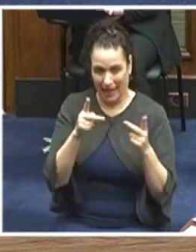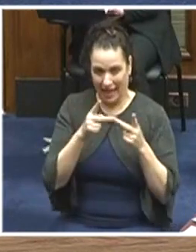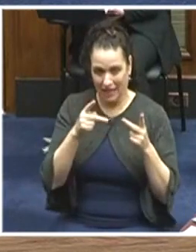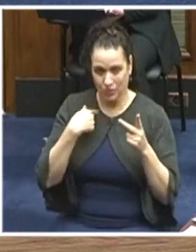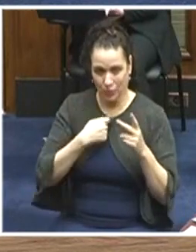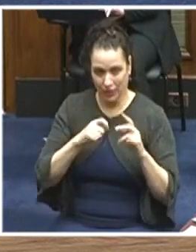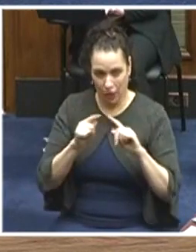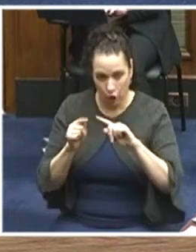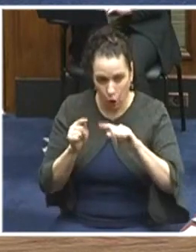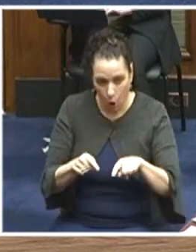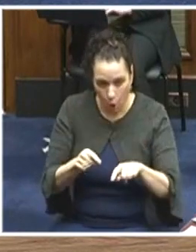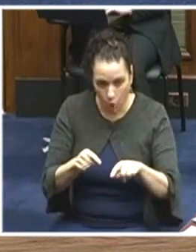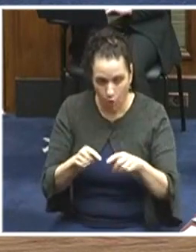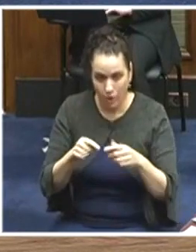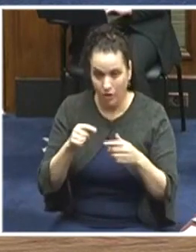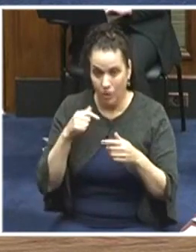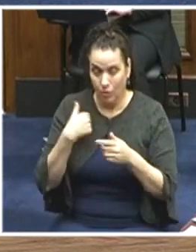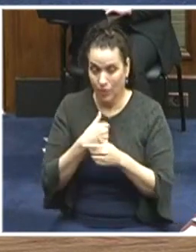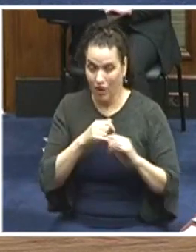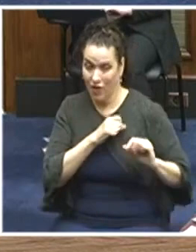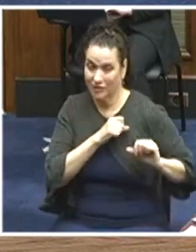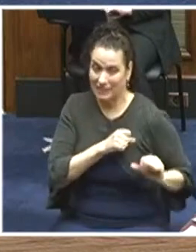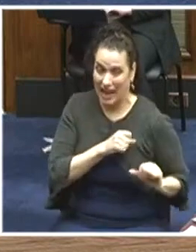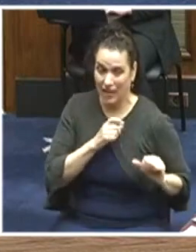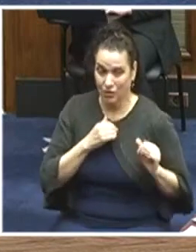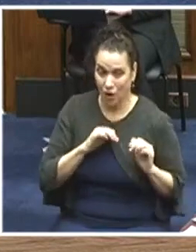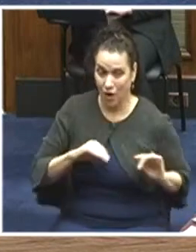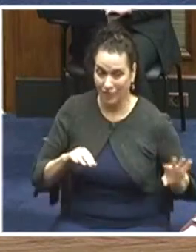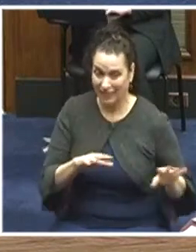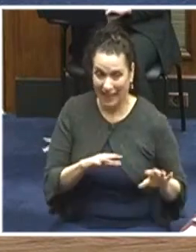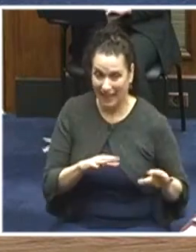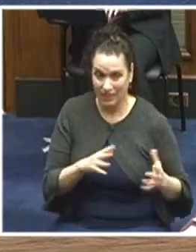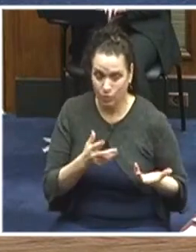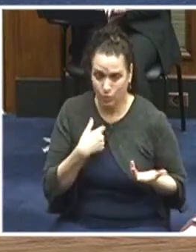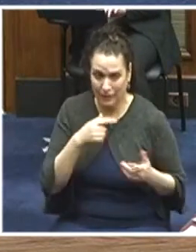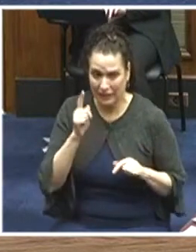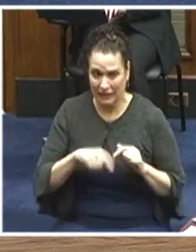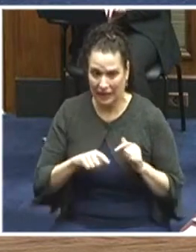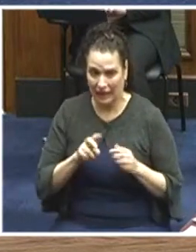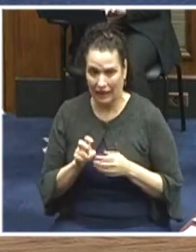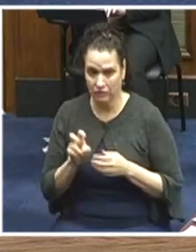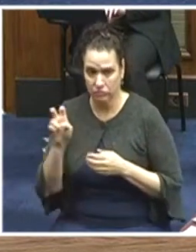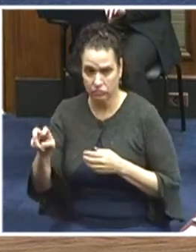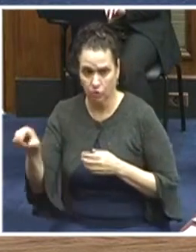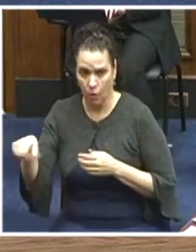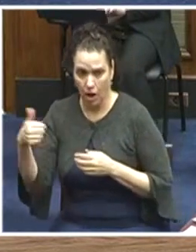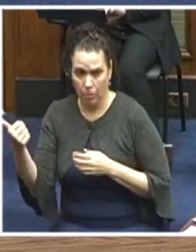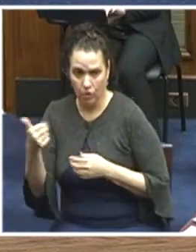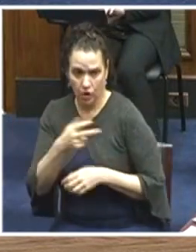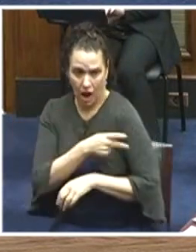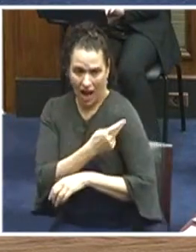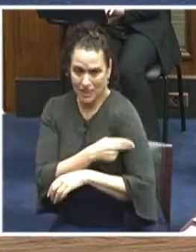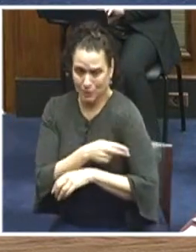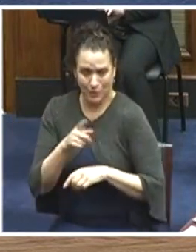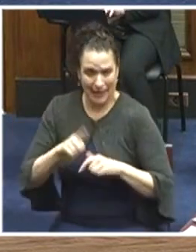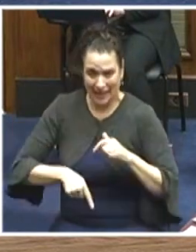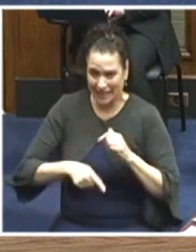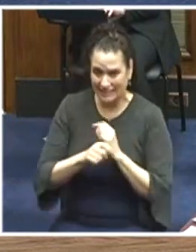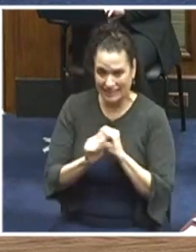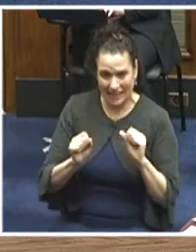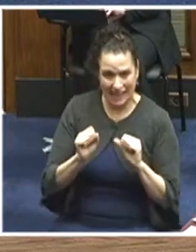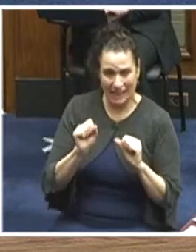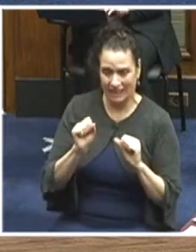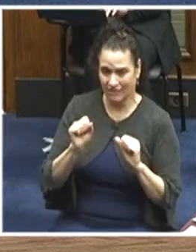land on which we live, unable to leave it even to save a little girl dying from cancer, which is why when we tried to take Colette to